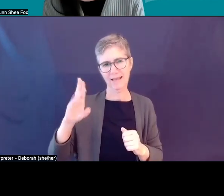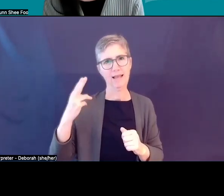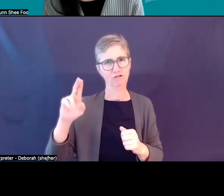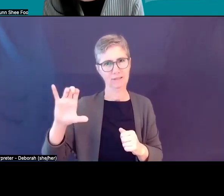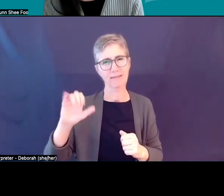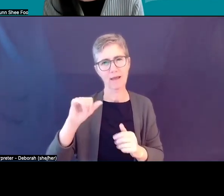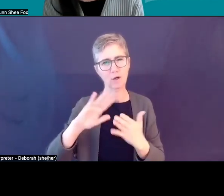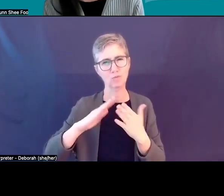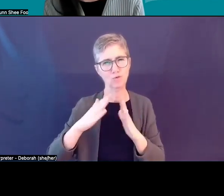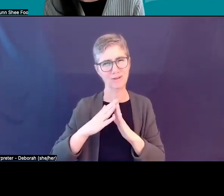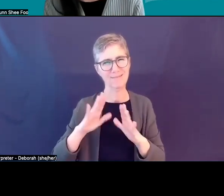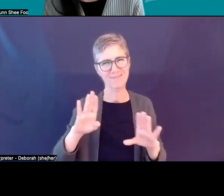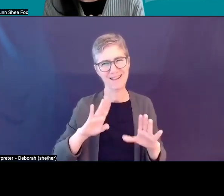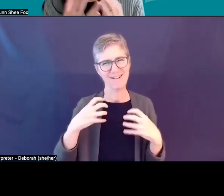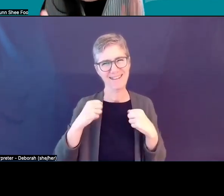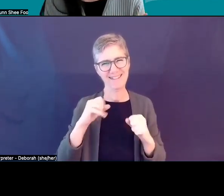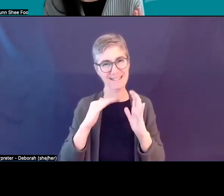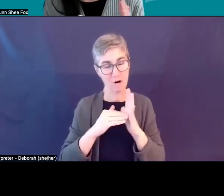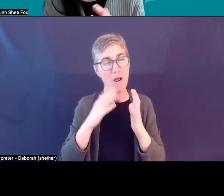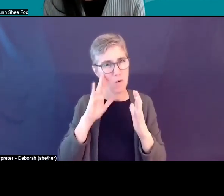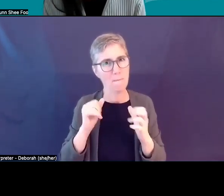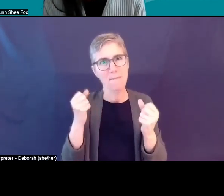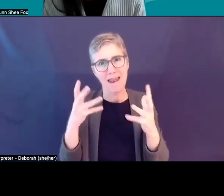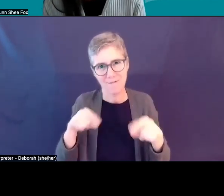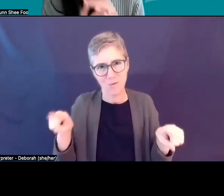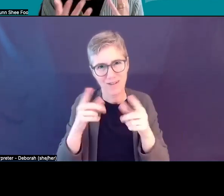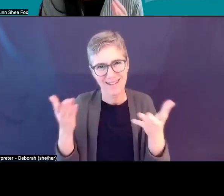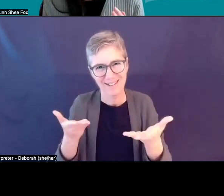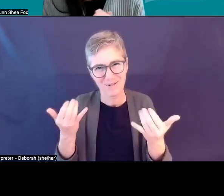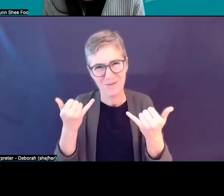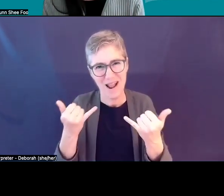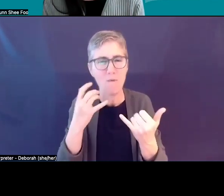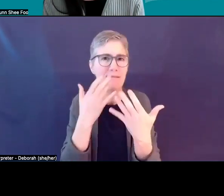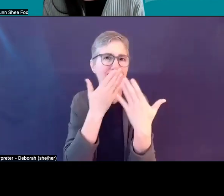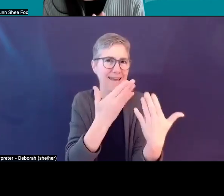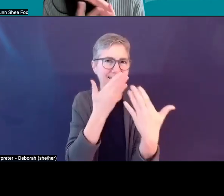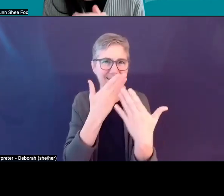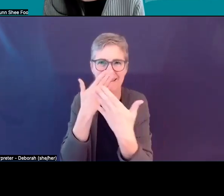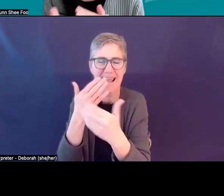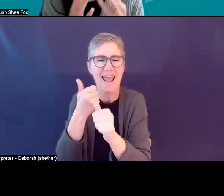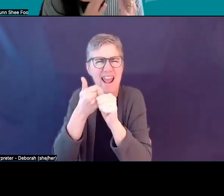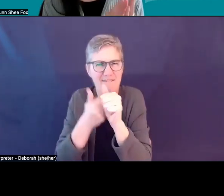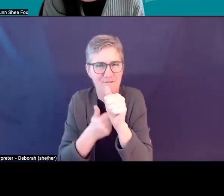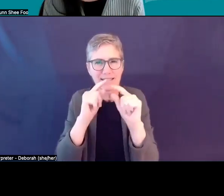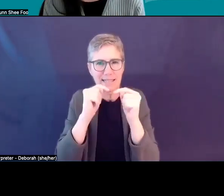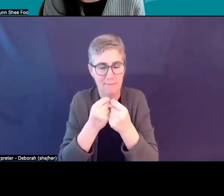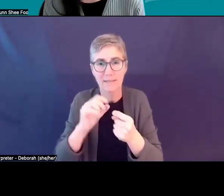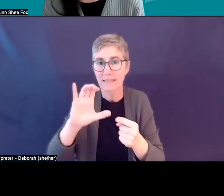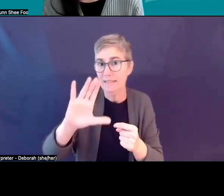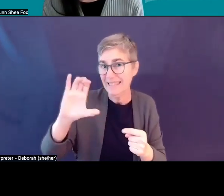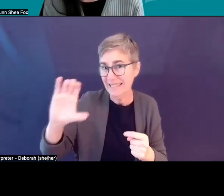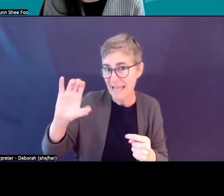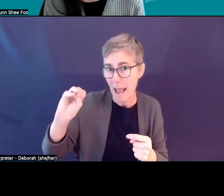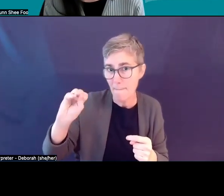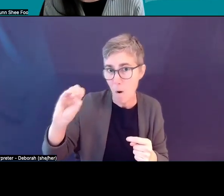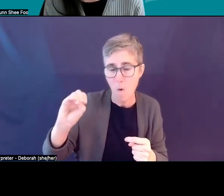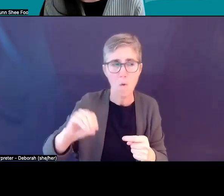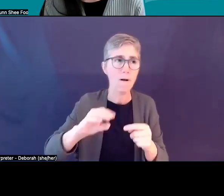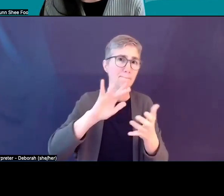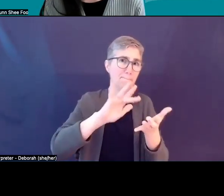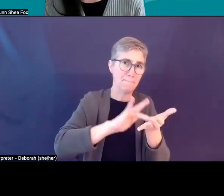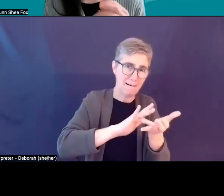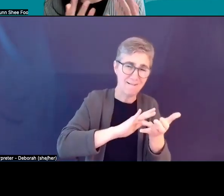them are in this room today. So I want to thank every CBHC team, their CMOs, medical and